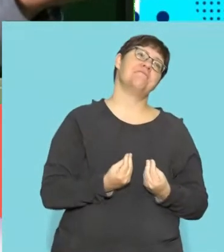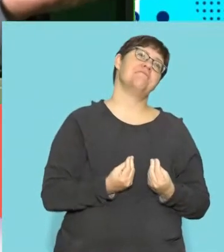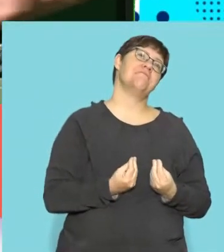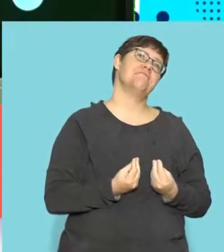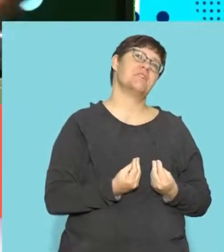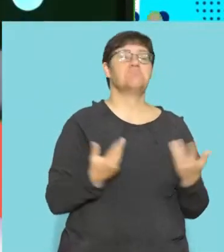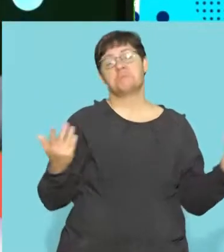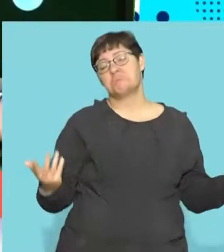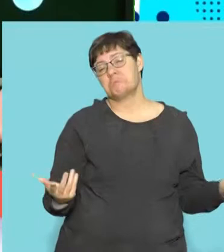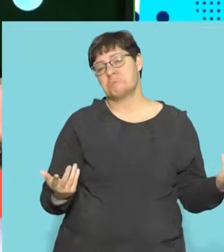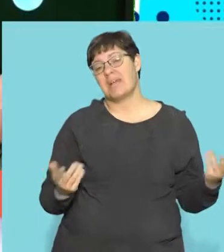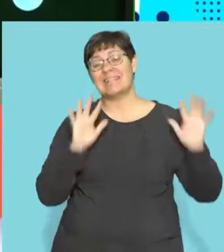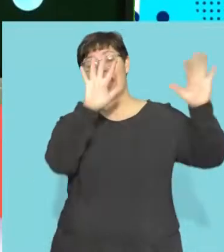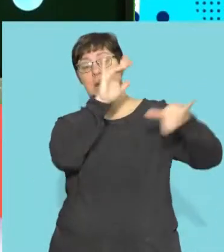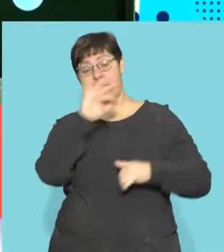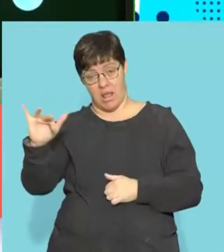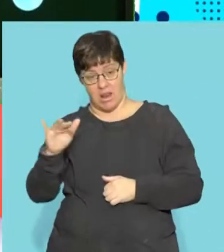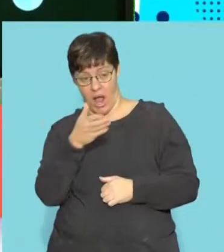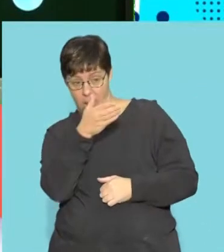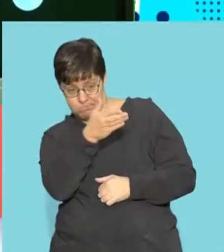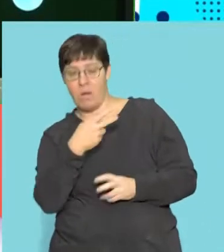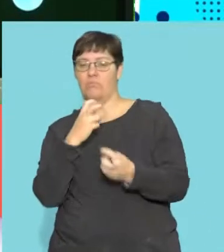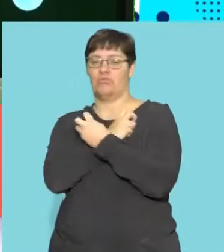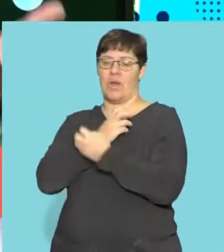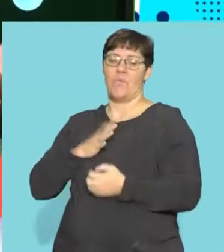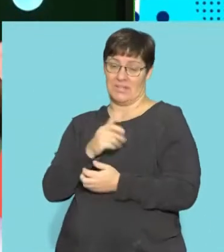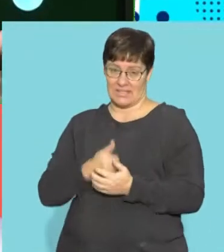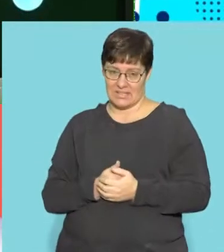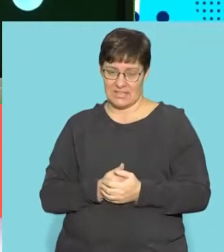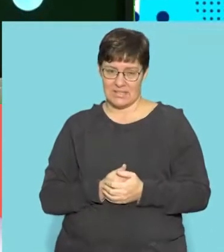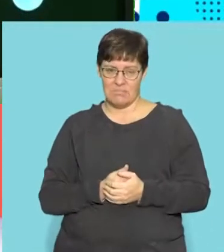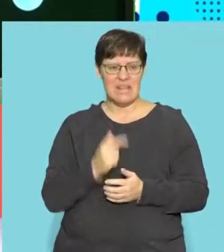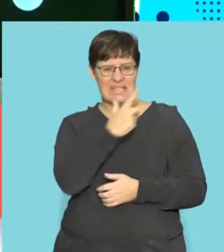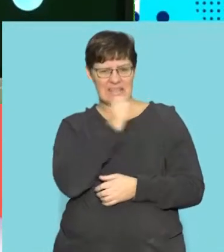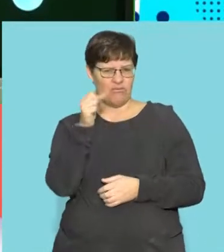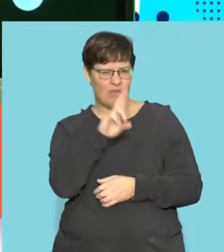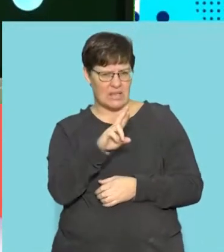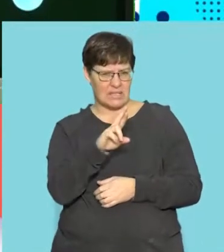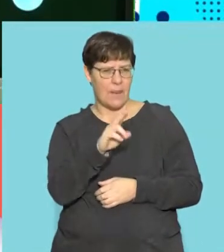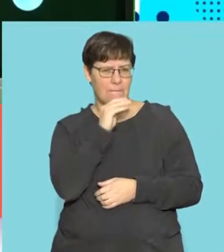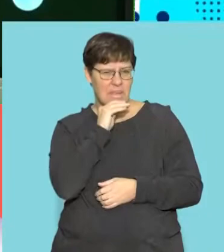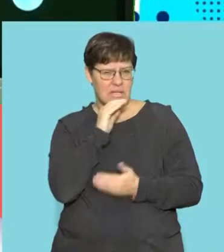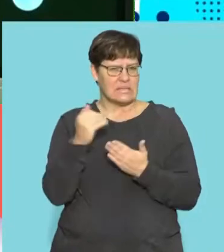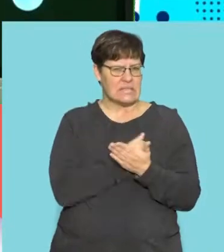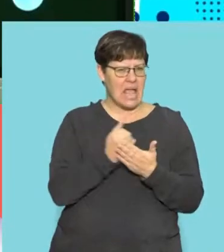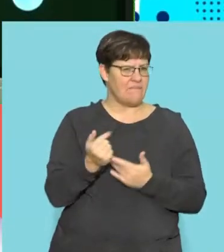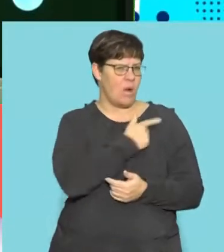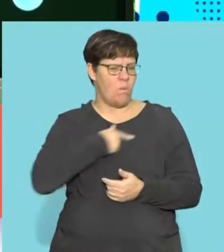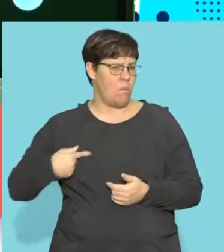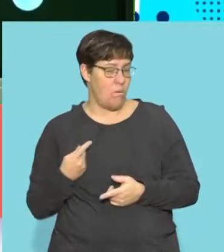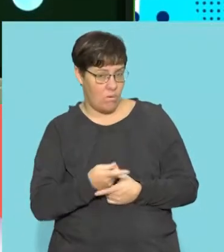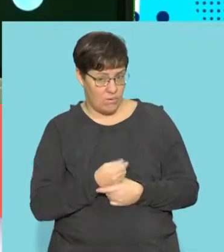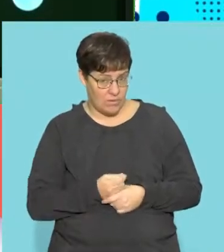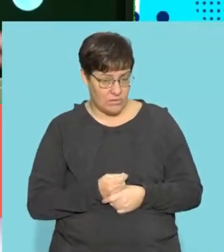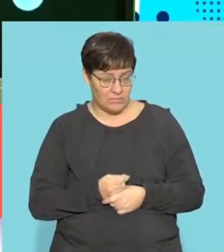say, 10 million. Now, if I invest 700 Rand, how long will it take for me to reach 10 million? This is what